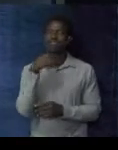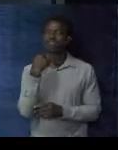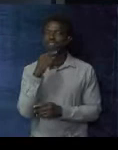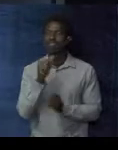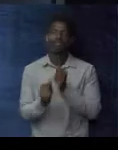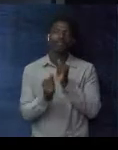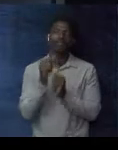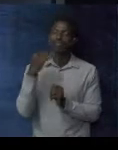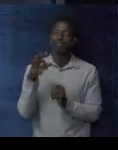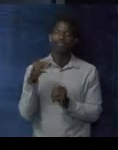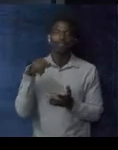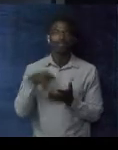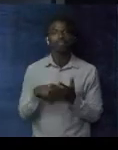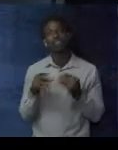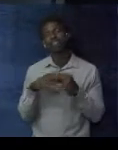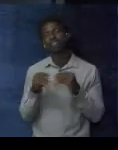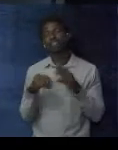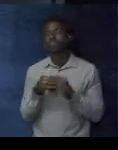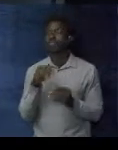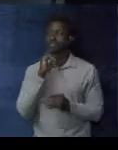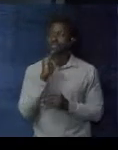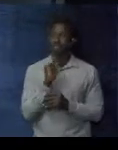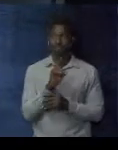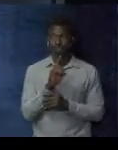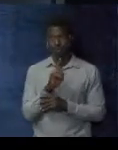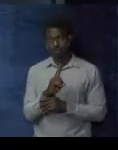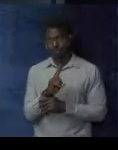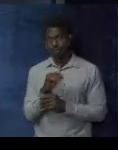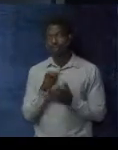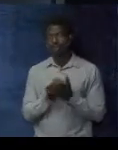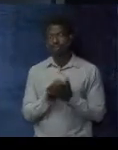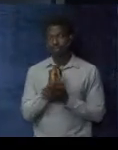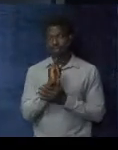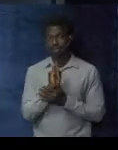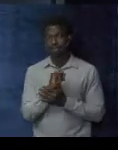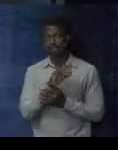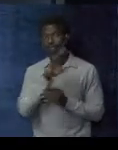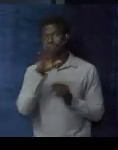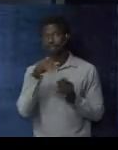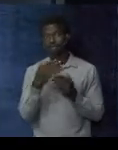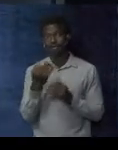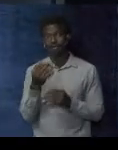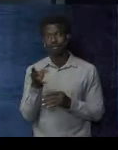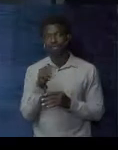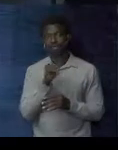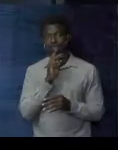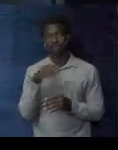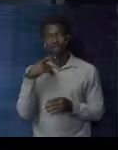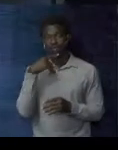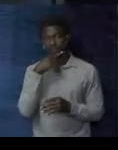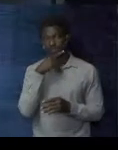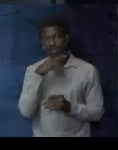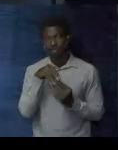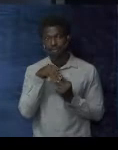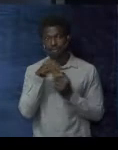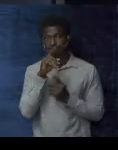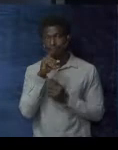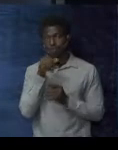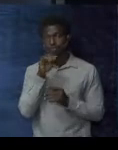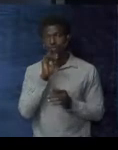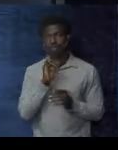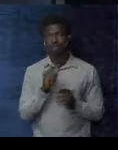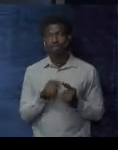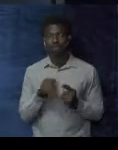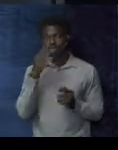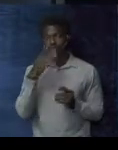first question says, which of these statements is true? That is, all of them are false except one. You have to identify